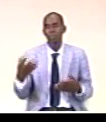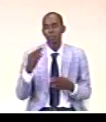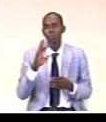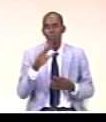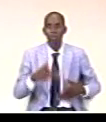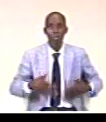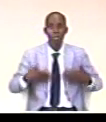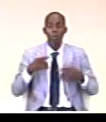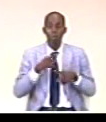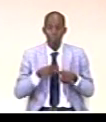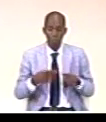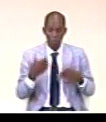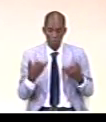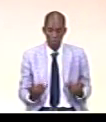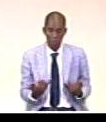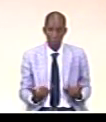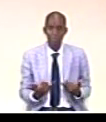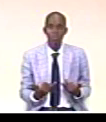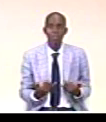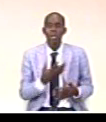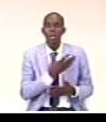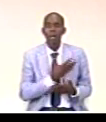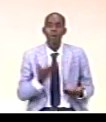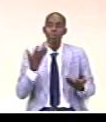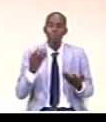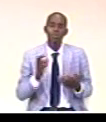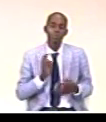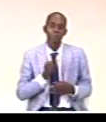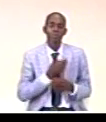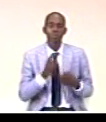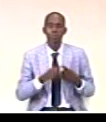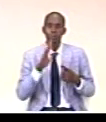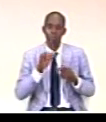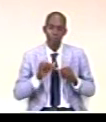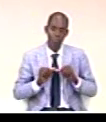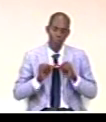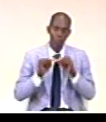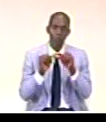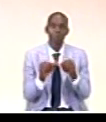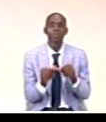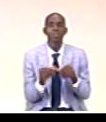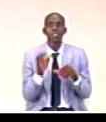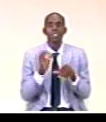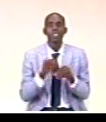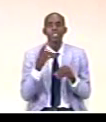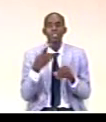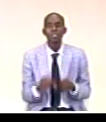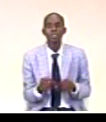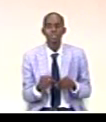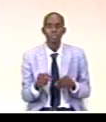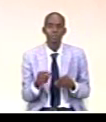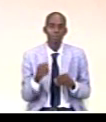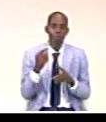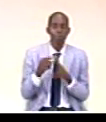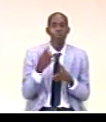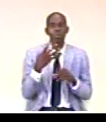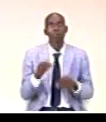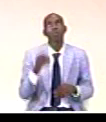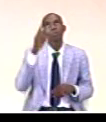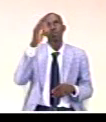wants our story to be consistent and recurrent and to continue in the will and in the word of